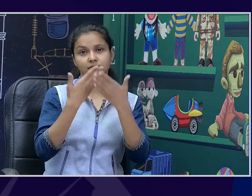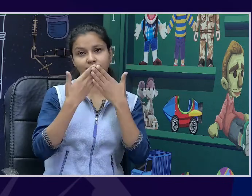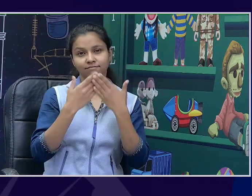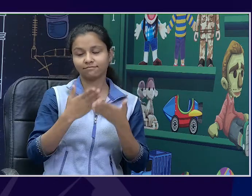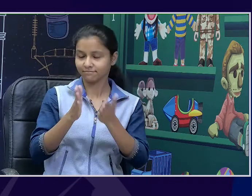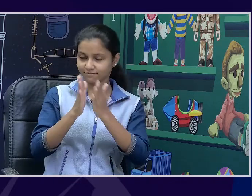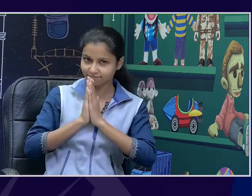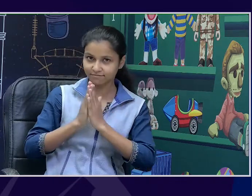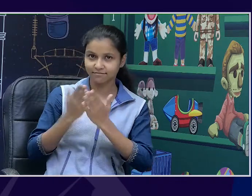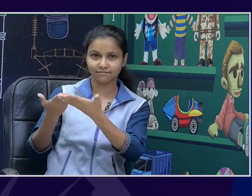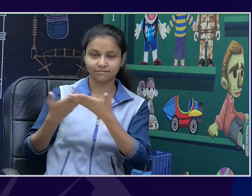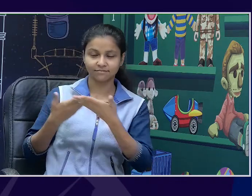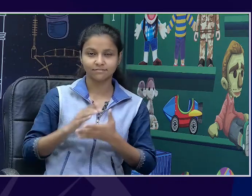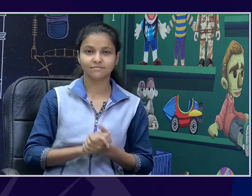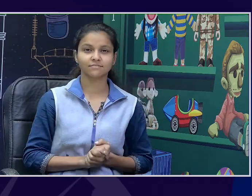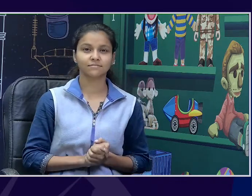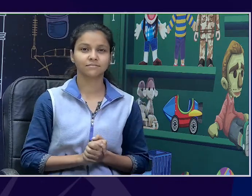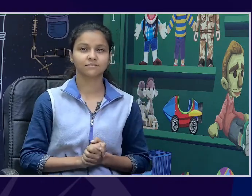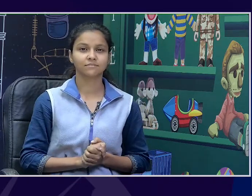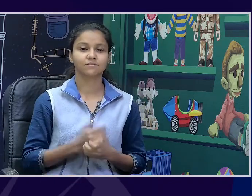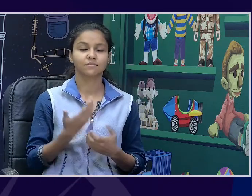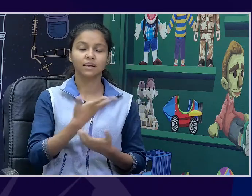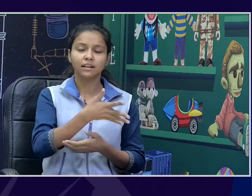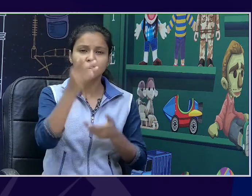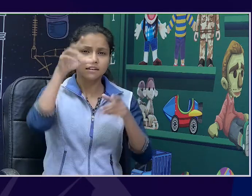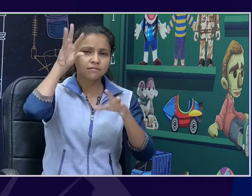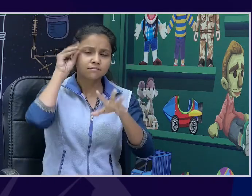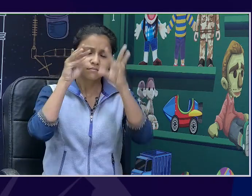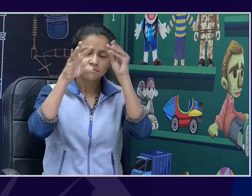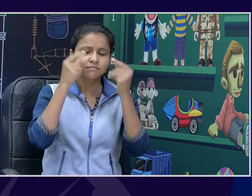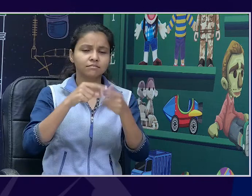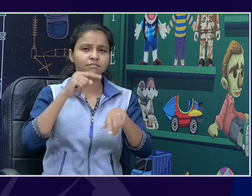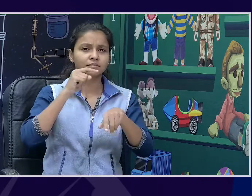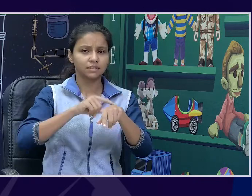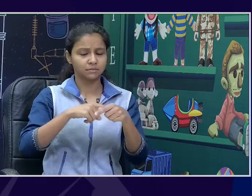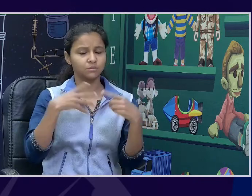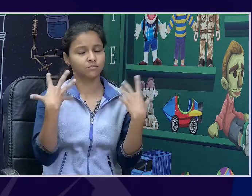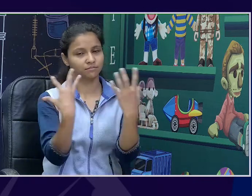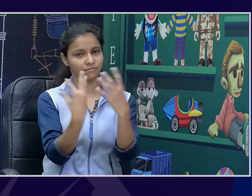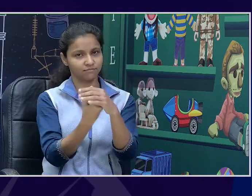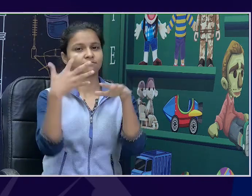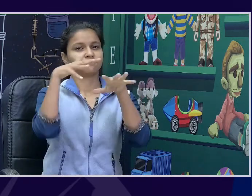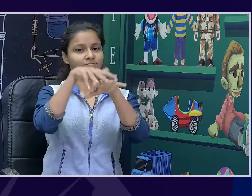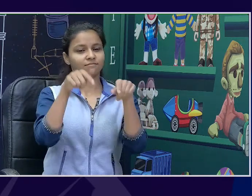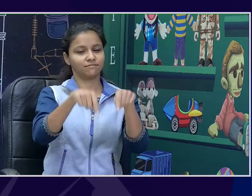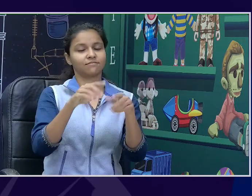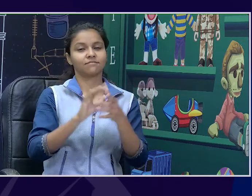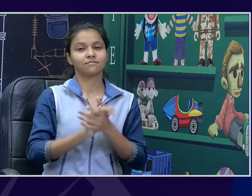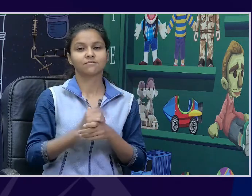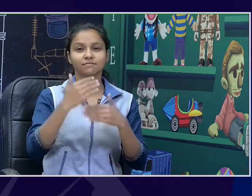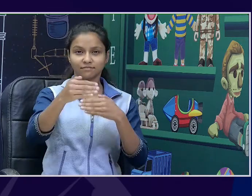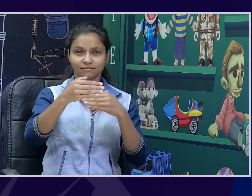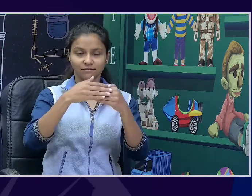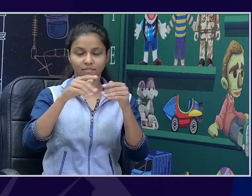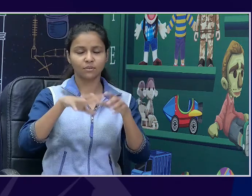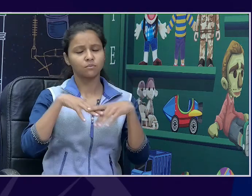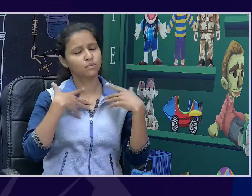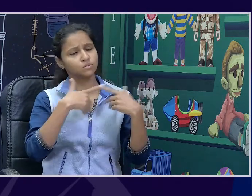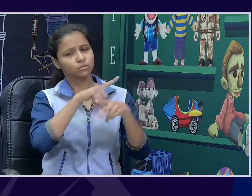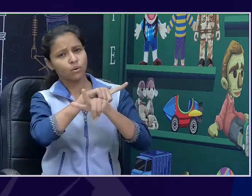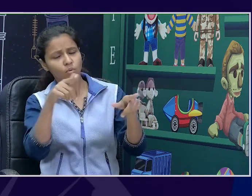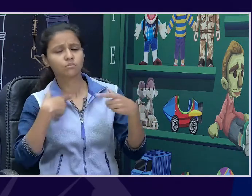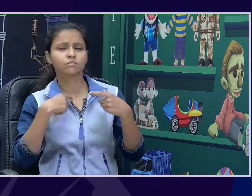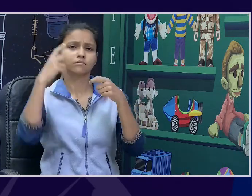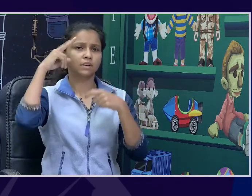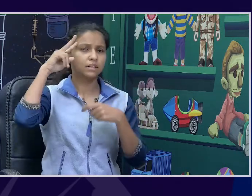warm welcome, sir. Thank you so much. And dear learners and viewers, it's time for you to participate in this live phone-in session. With all your